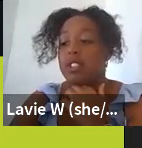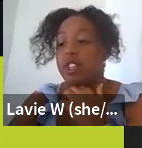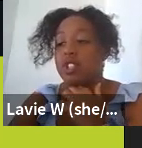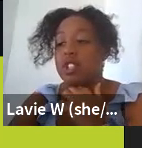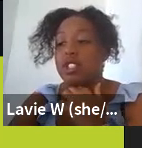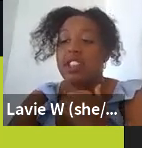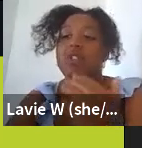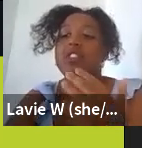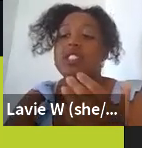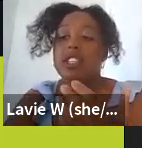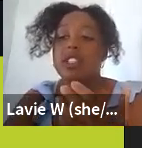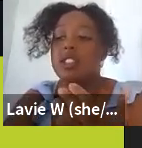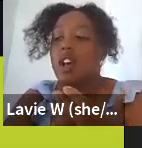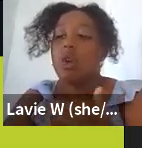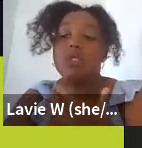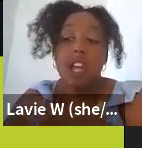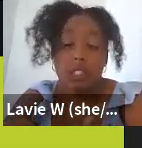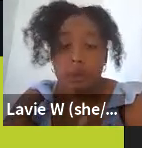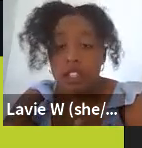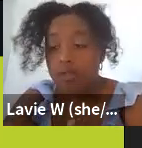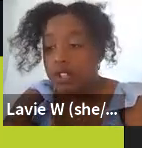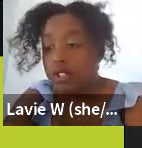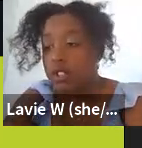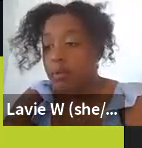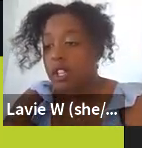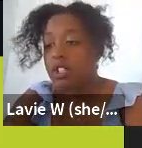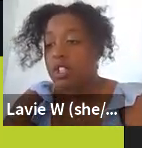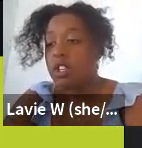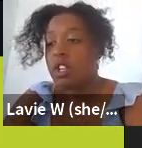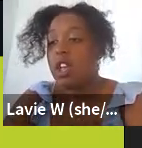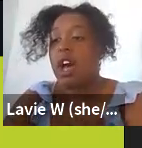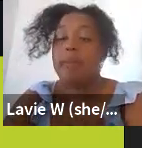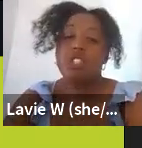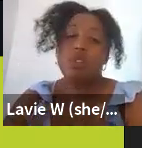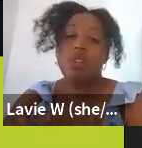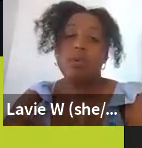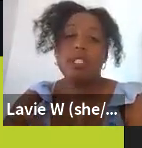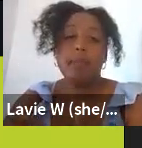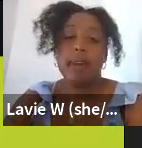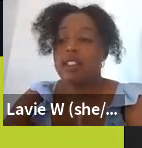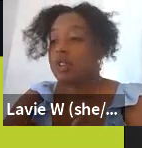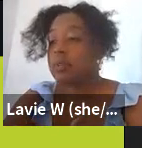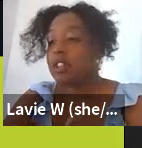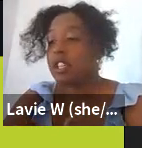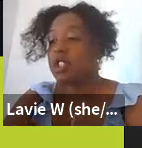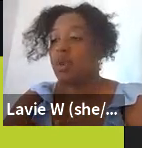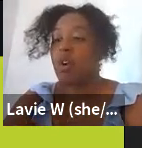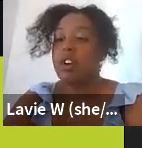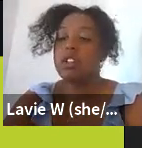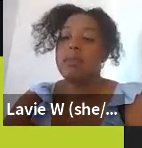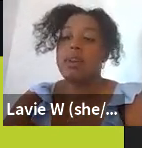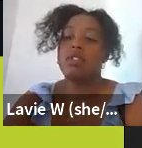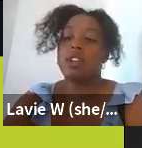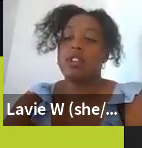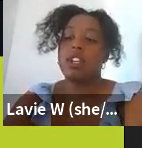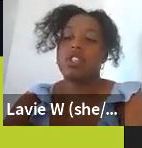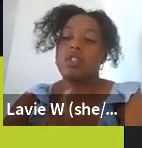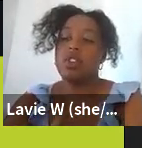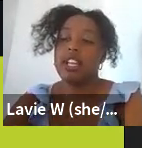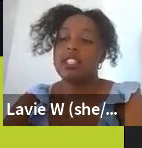refused reservations at 36 hotels because of racial discrimination. And she was so upset by this treatment that she wrote articles about